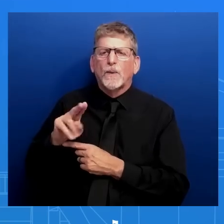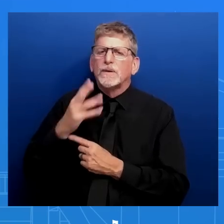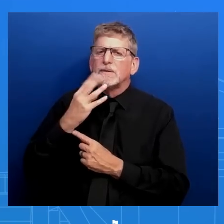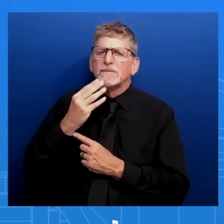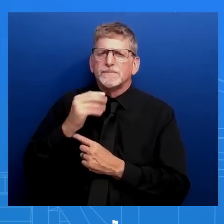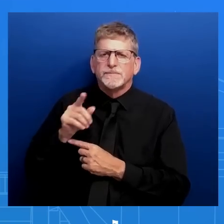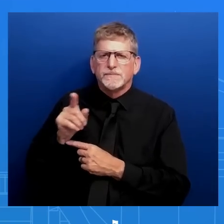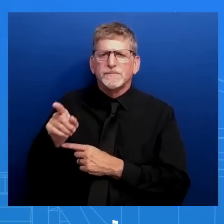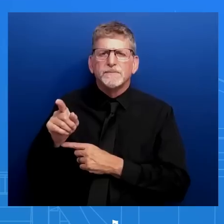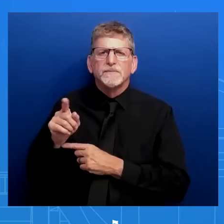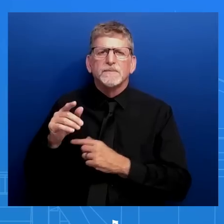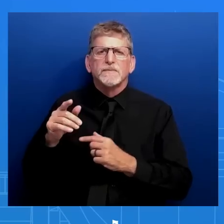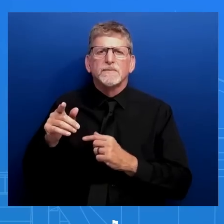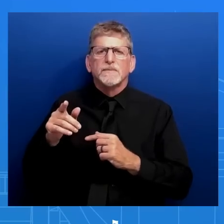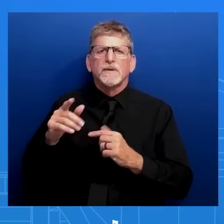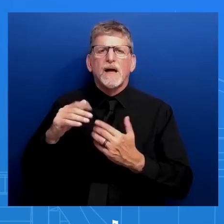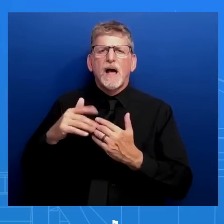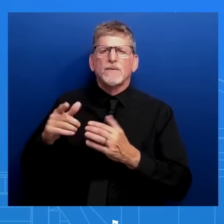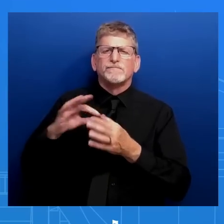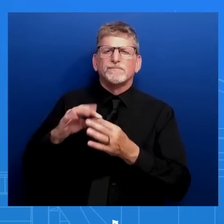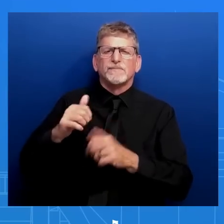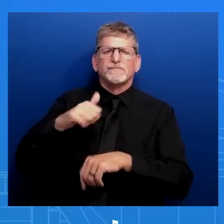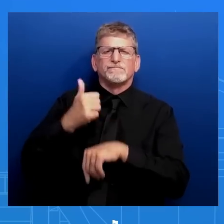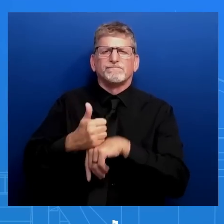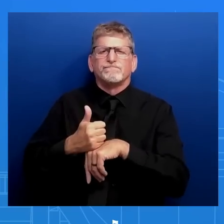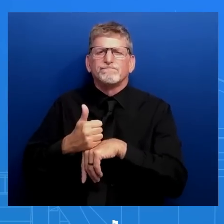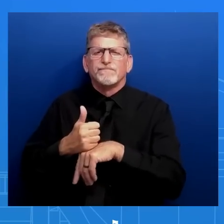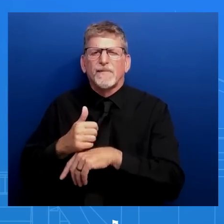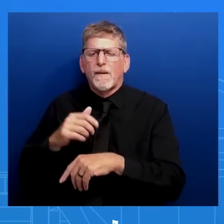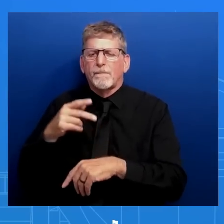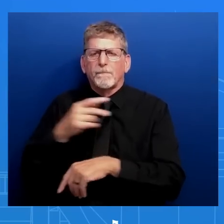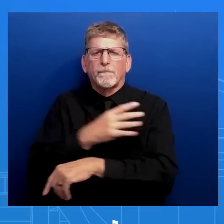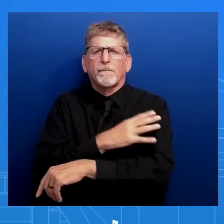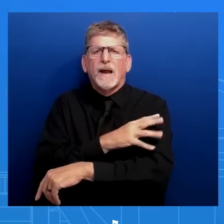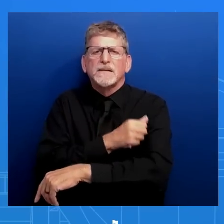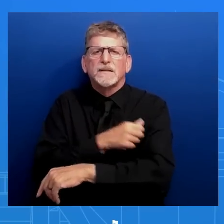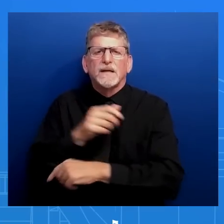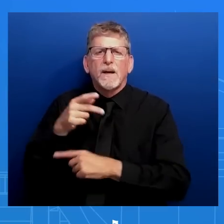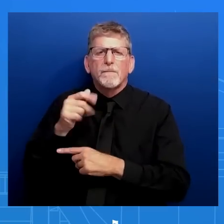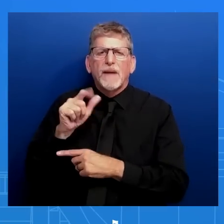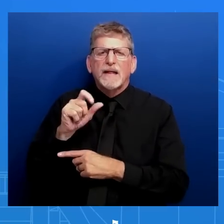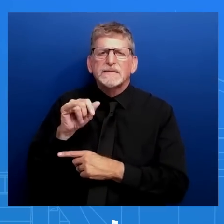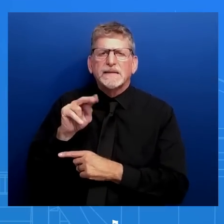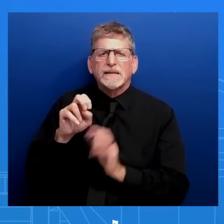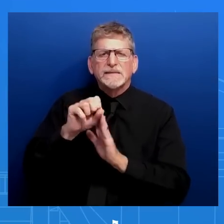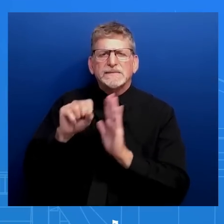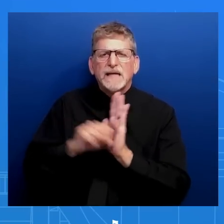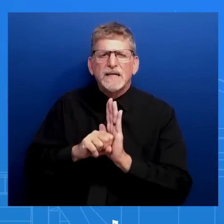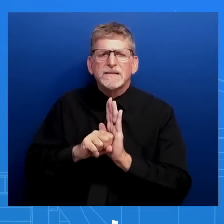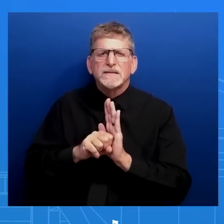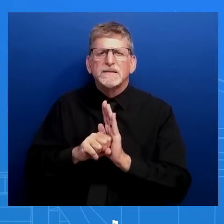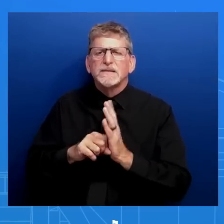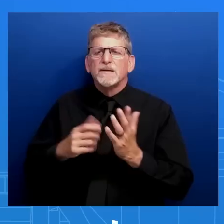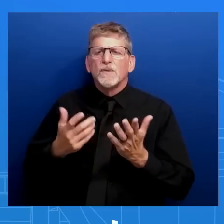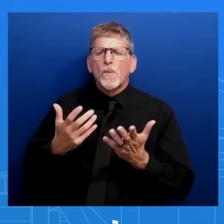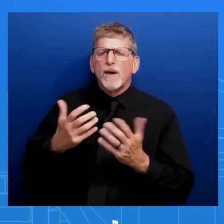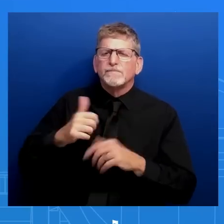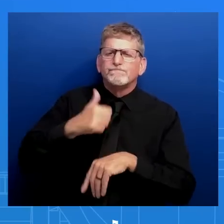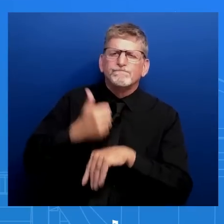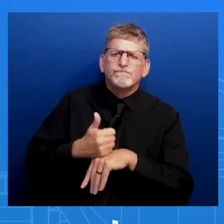state and to cut off the Palestinian aspirations regarding establishing one? I haven't seen those comments,